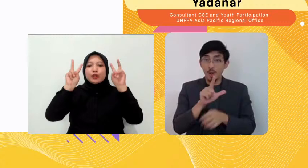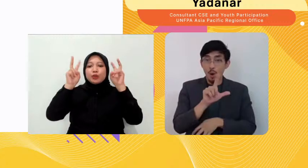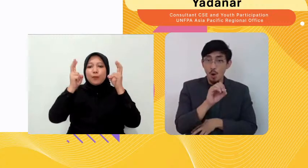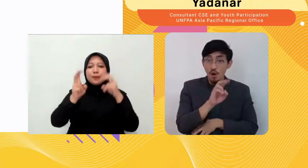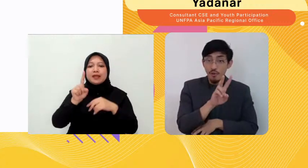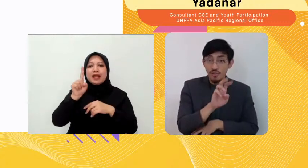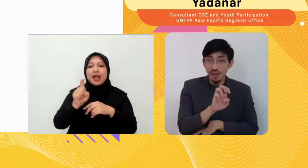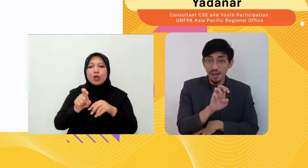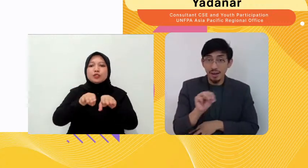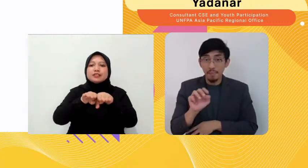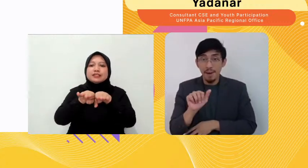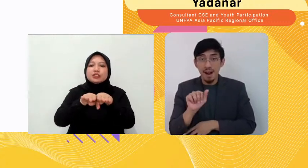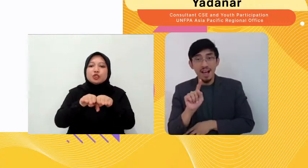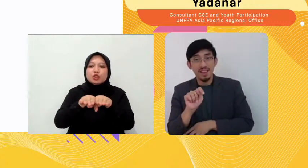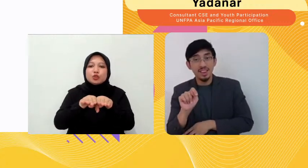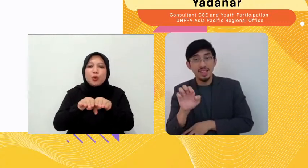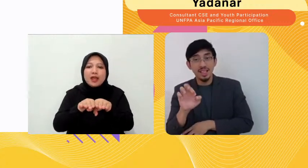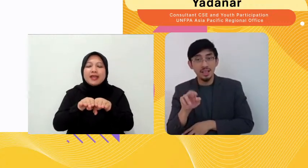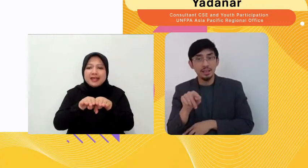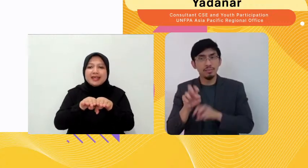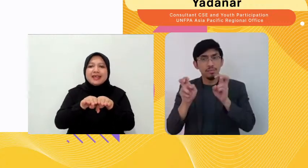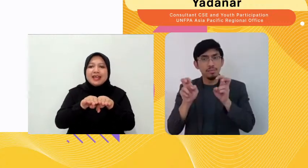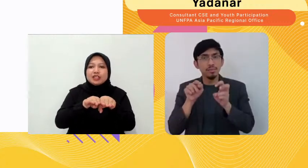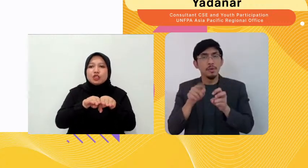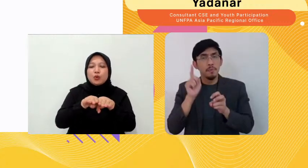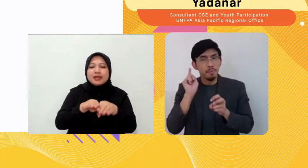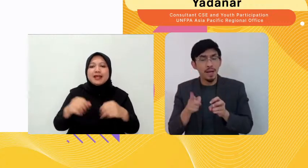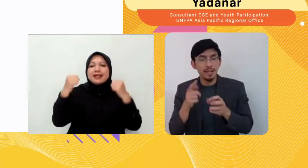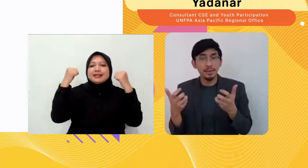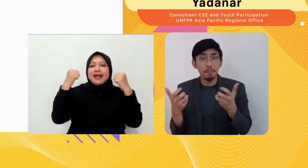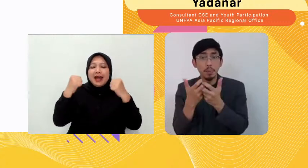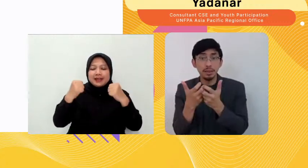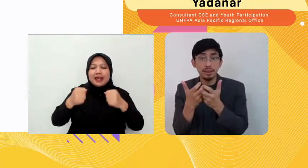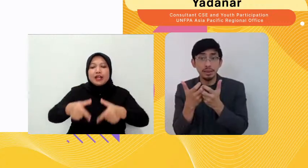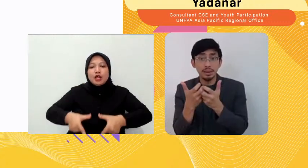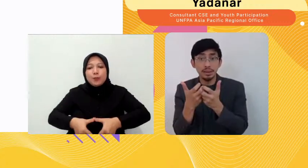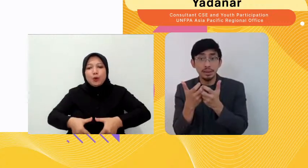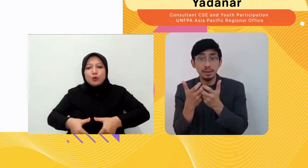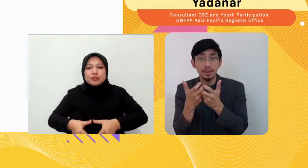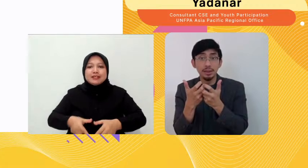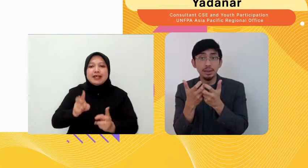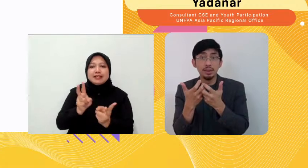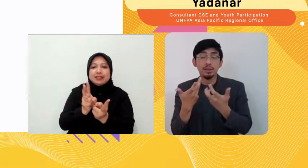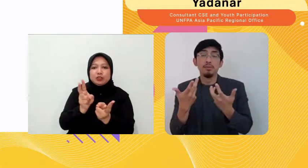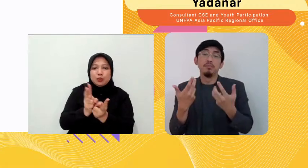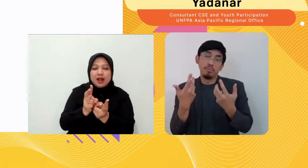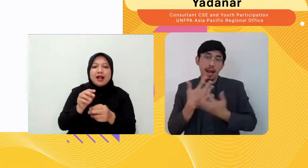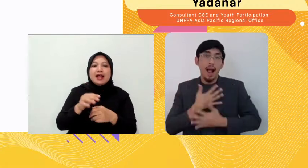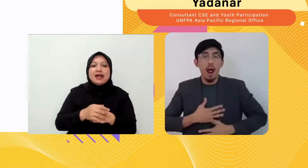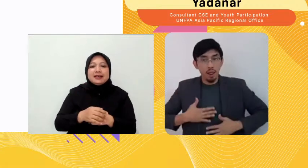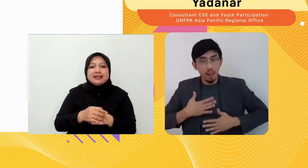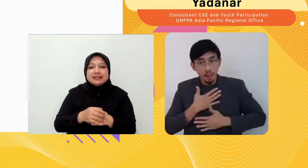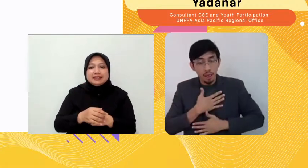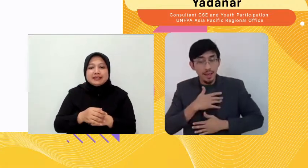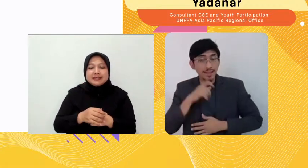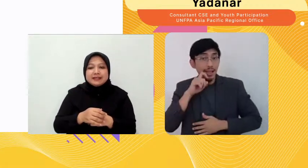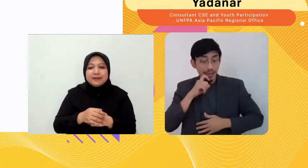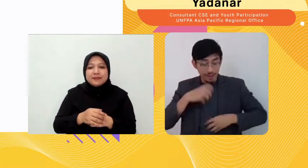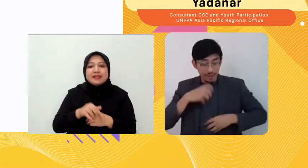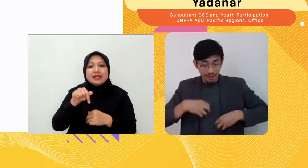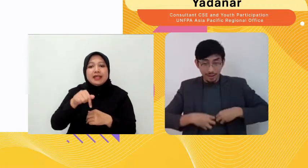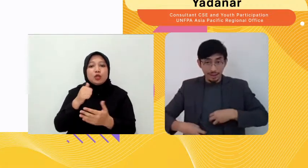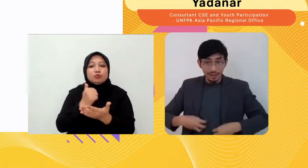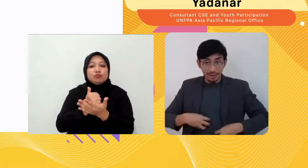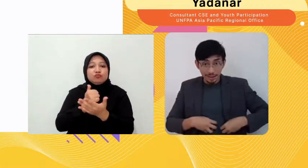to the SRHR, and it addresses the DSE content addresses the sexual and reproductive health issue,